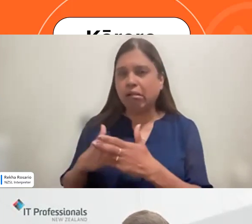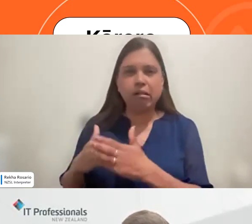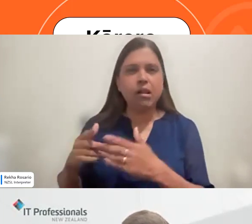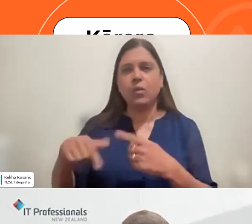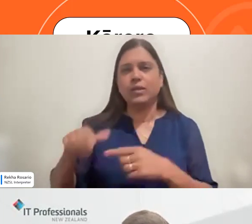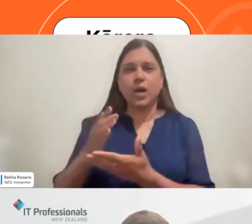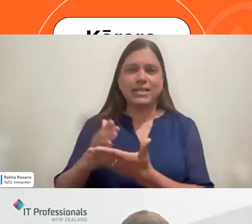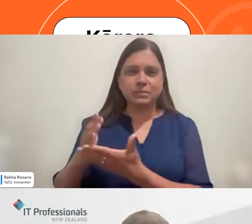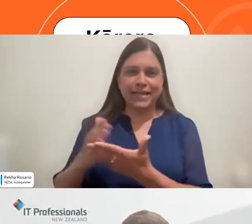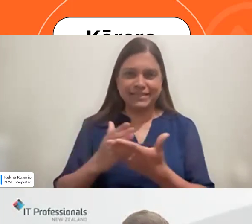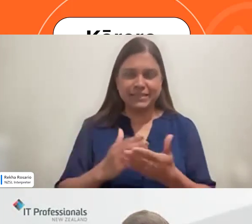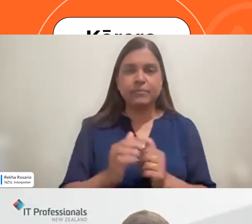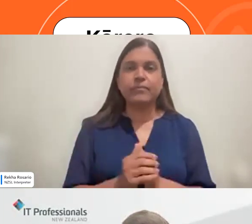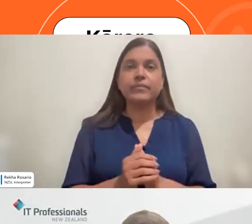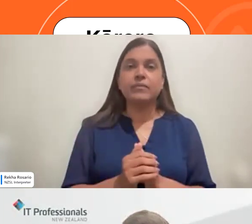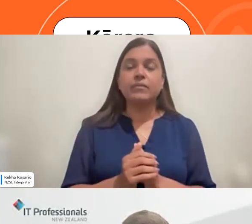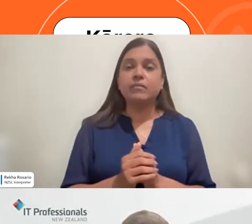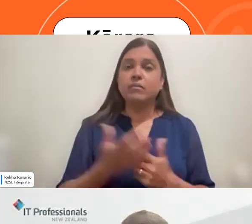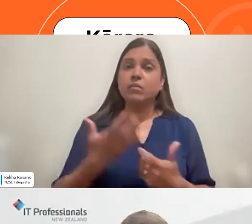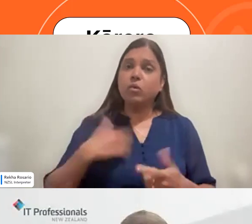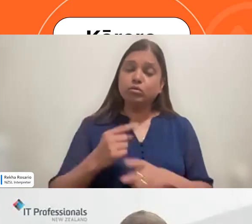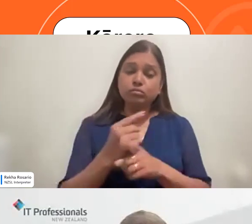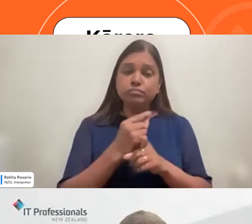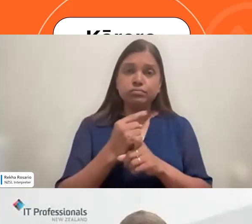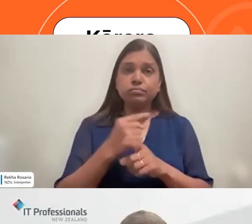I wanted to talk about some personal experiences for me,